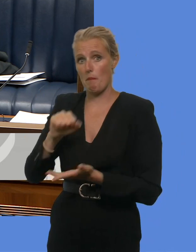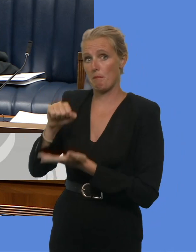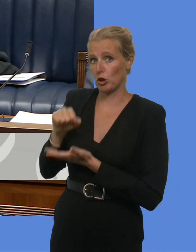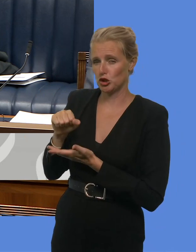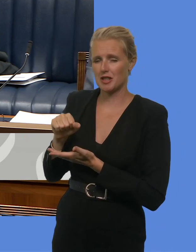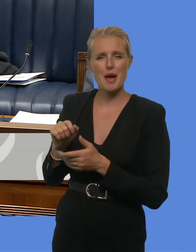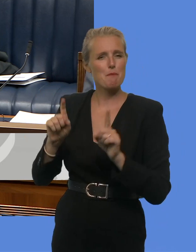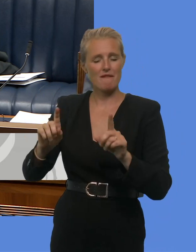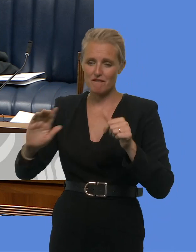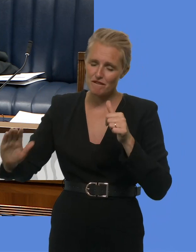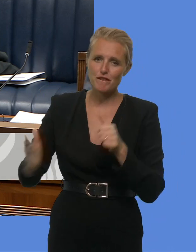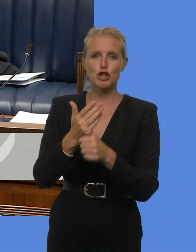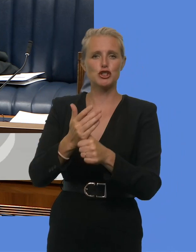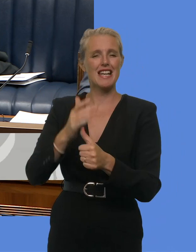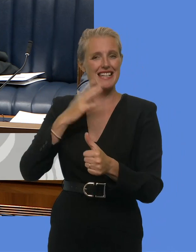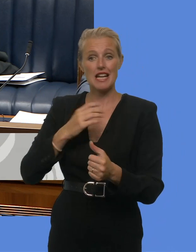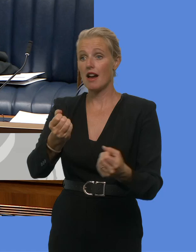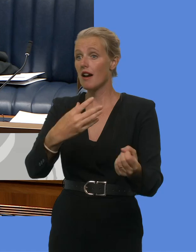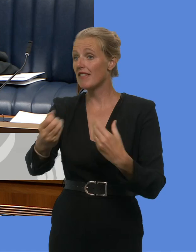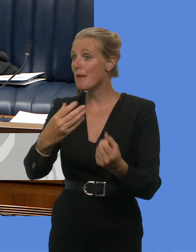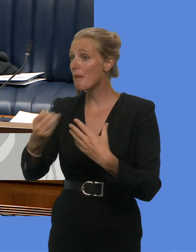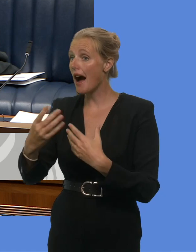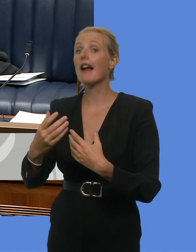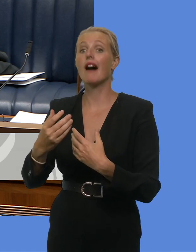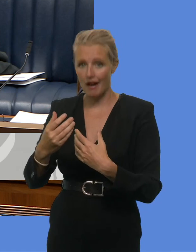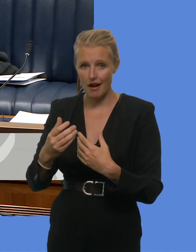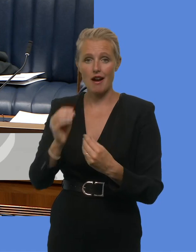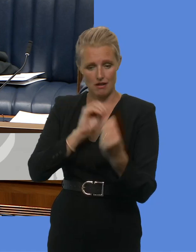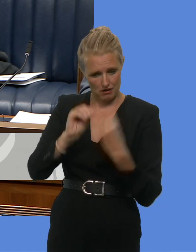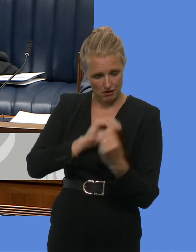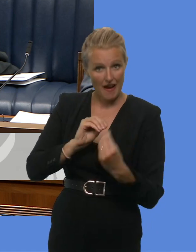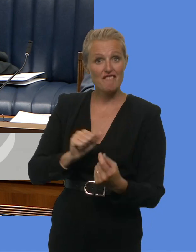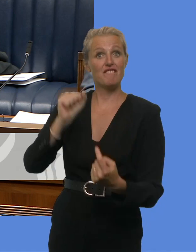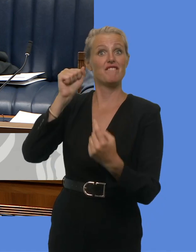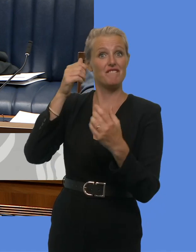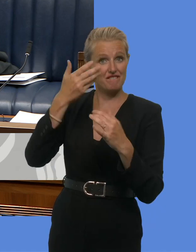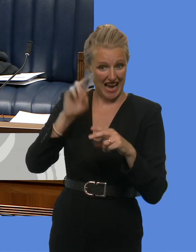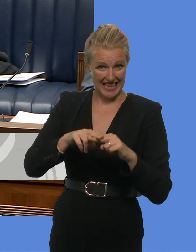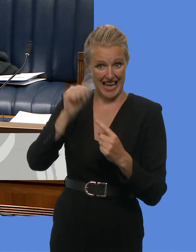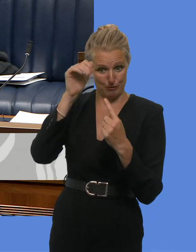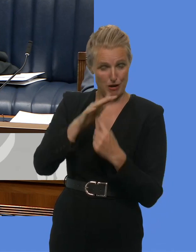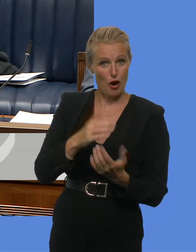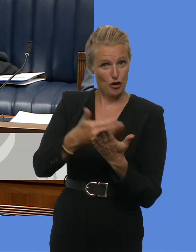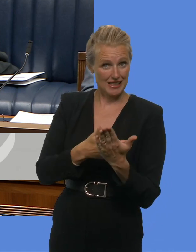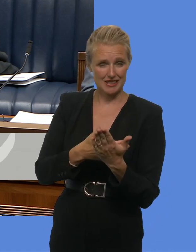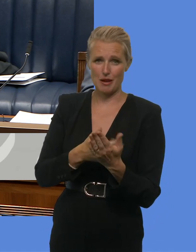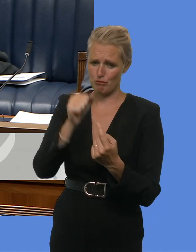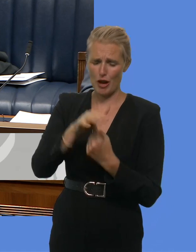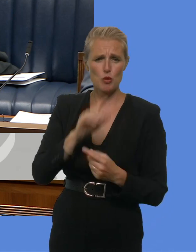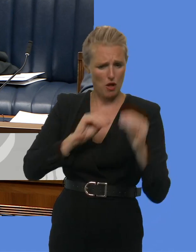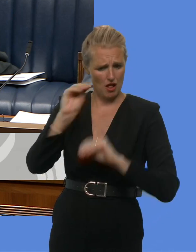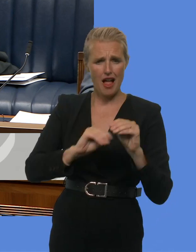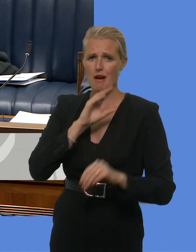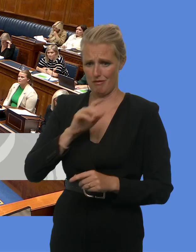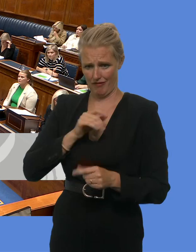will follow the finalising of those priorities. I think it would be presumptuous of us to assume that those priorities will just simply remain after the consultation